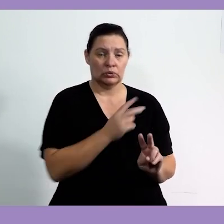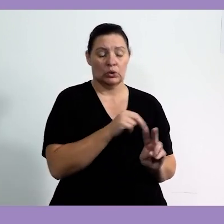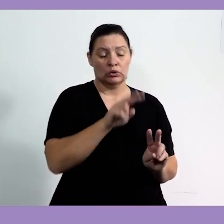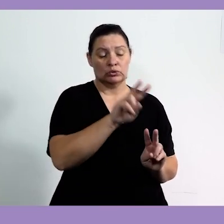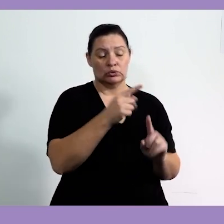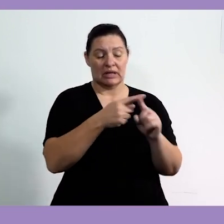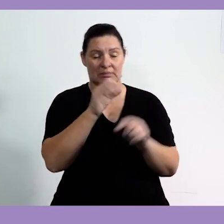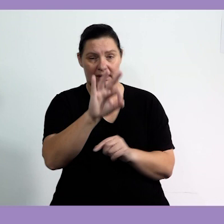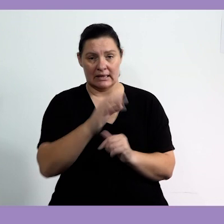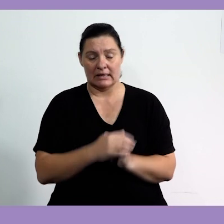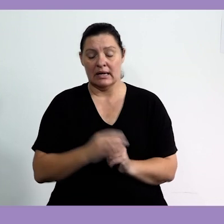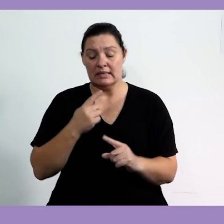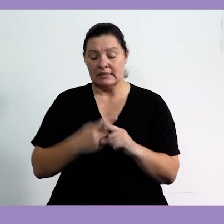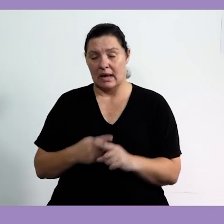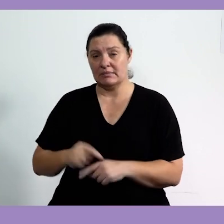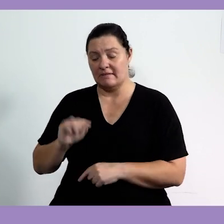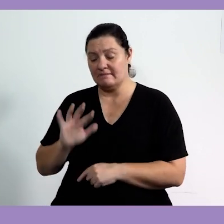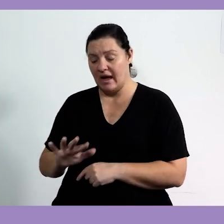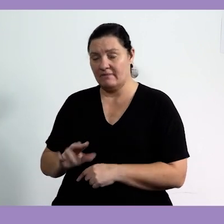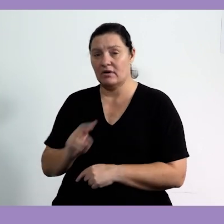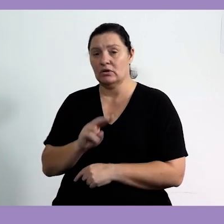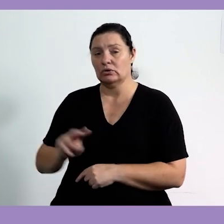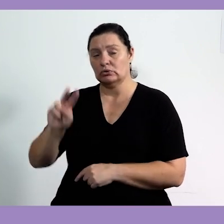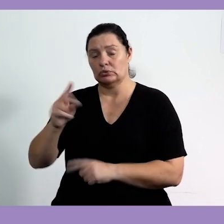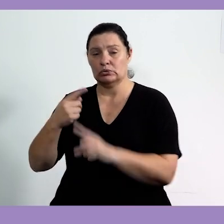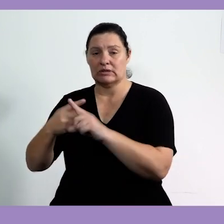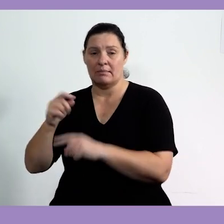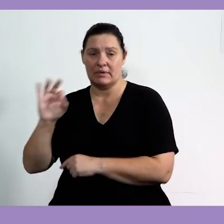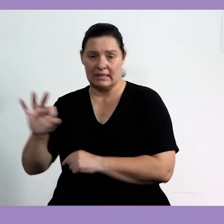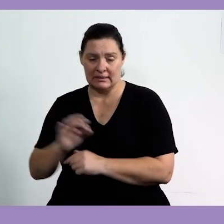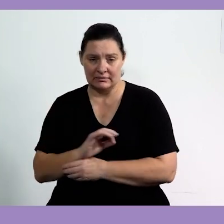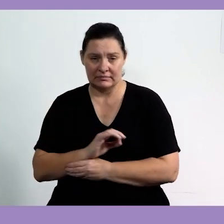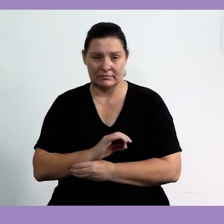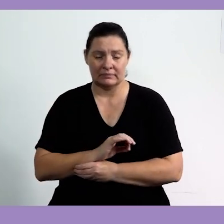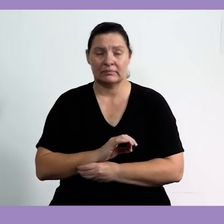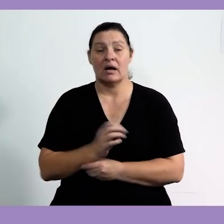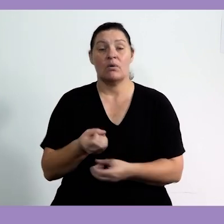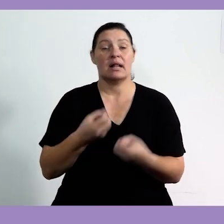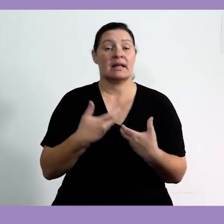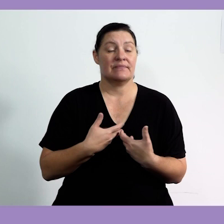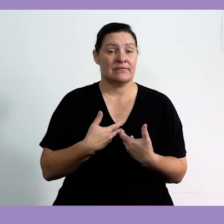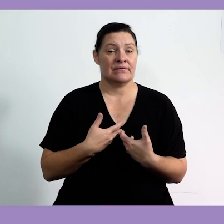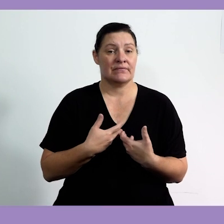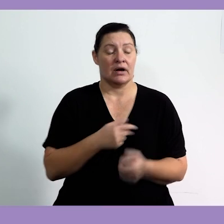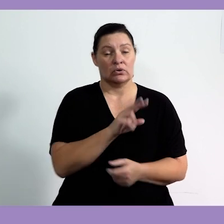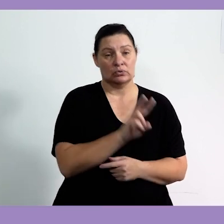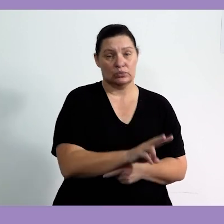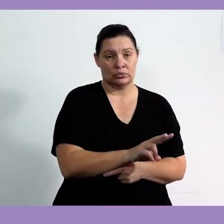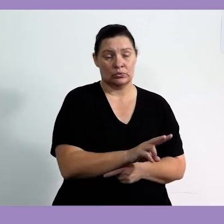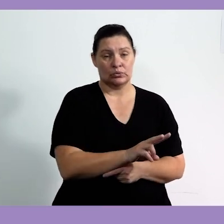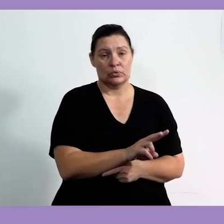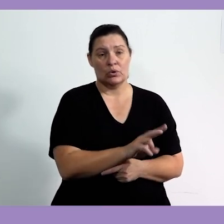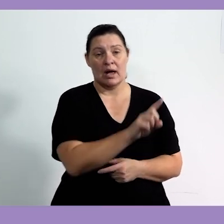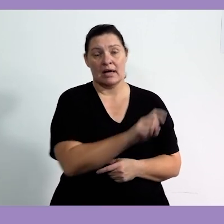to the exponent 2 times 3 multiplied by 5 to the exponent 2 times 3. And that will give us